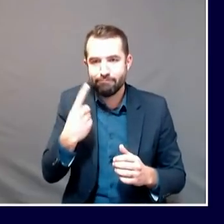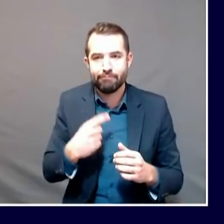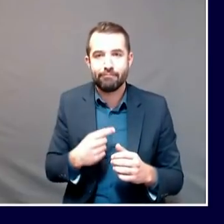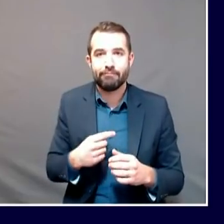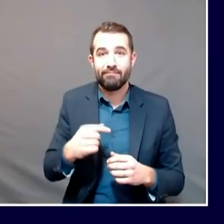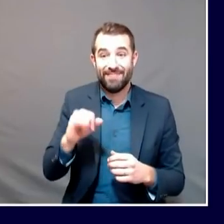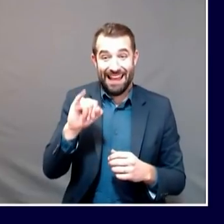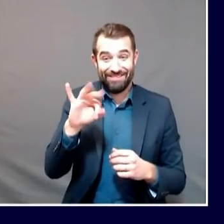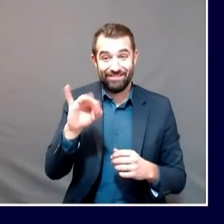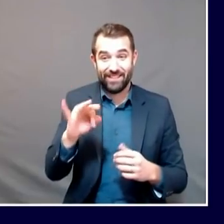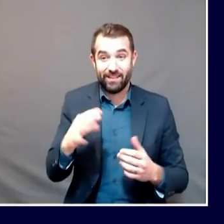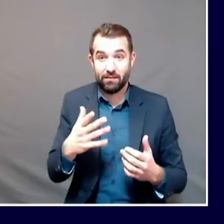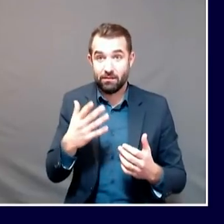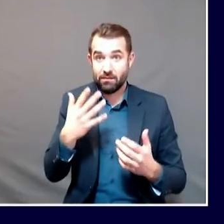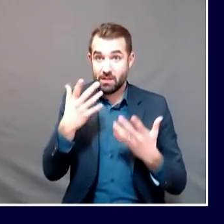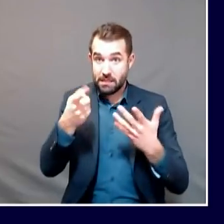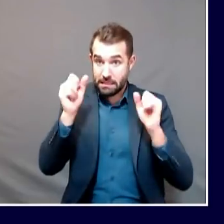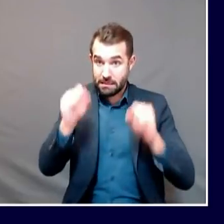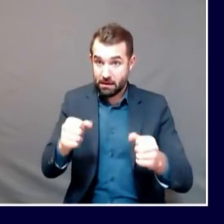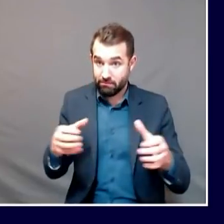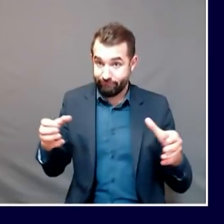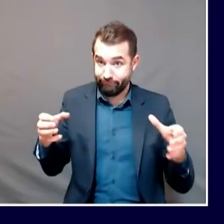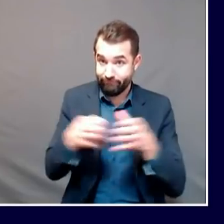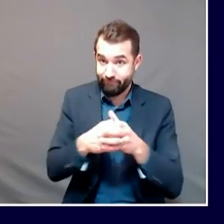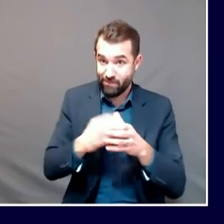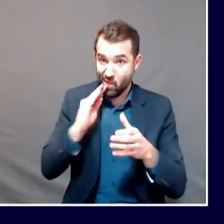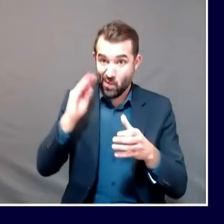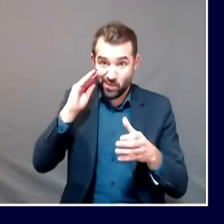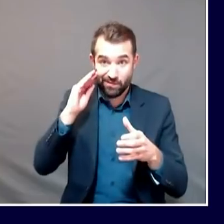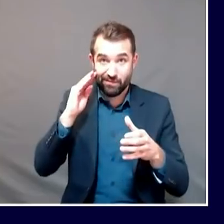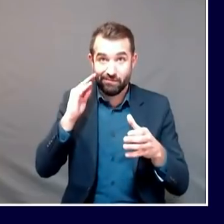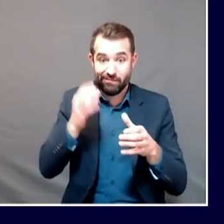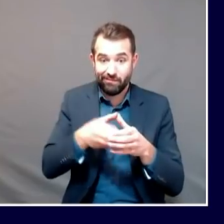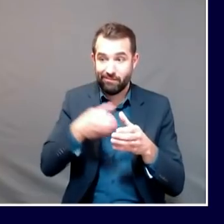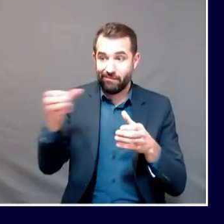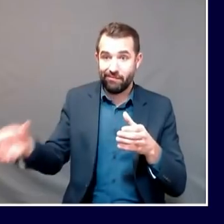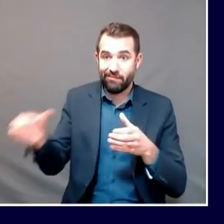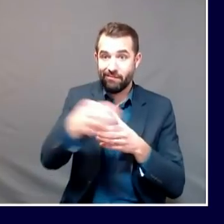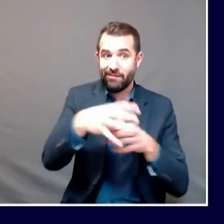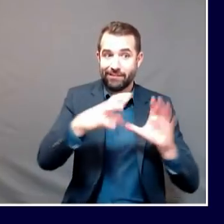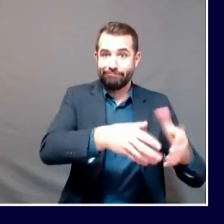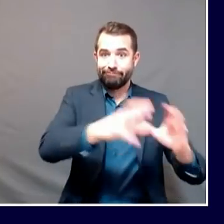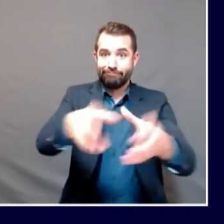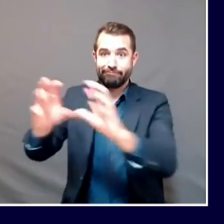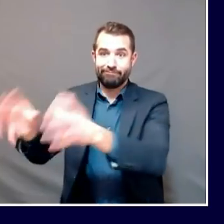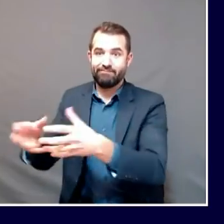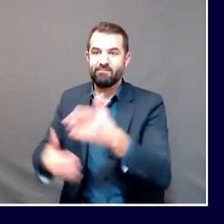something that's available to you, that's definitely the most healthful thing you can do this winter.